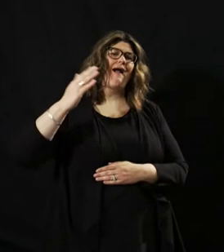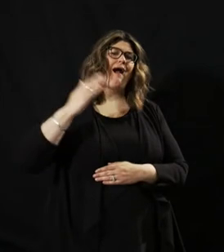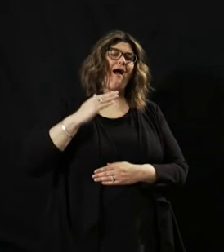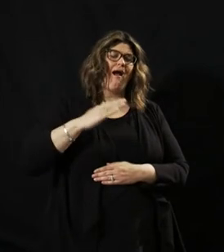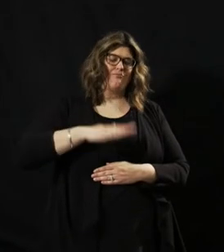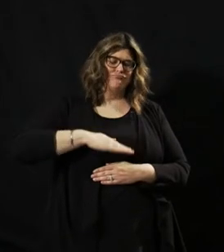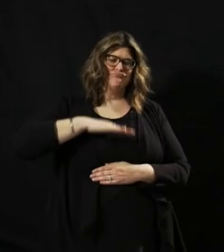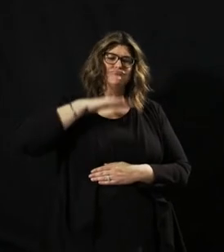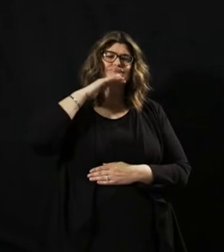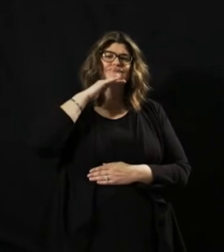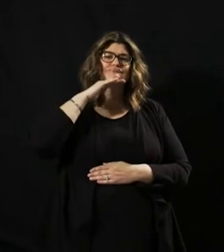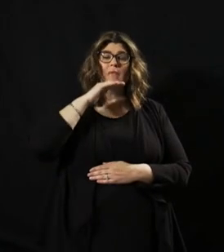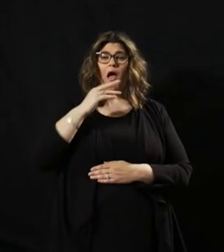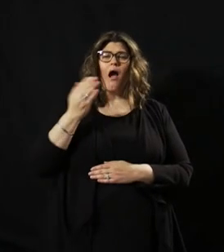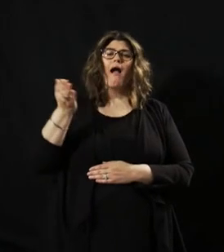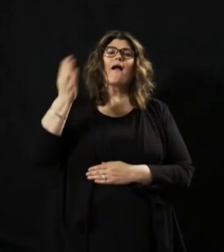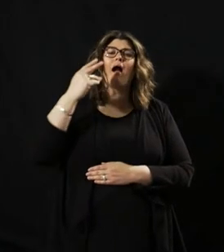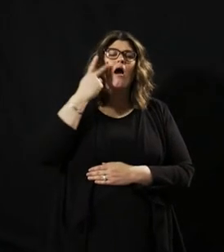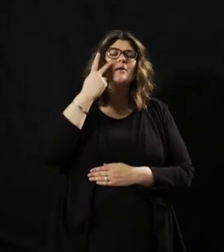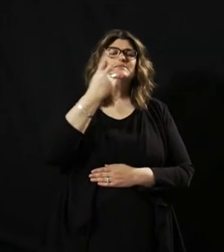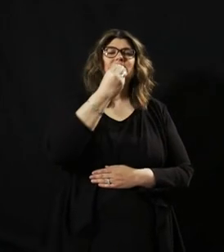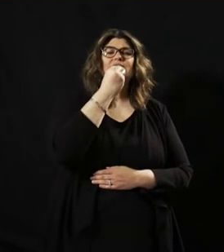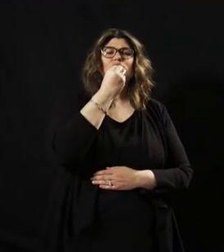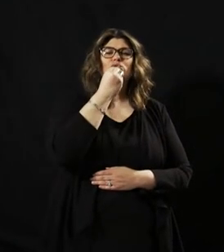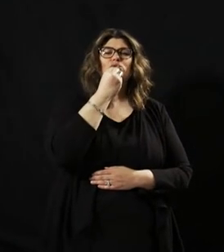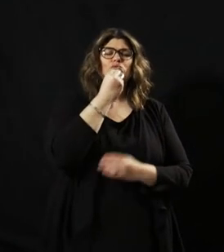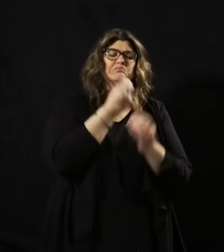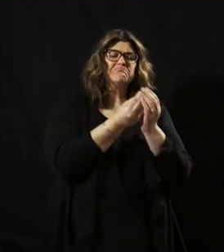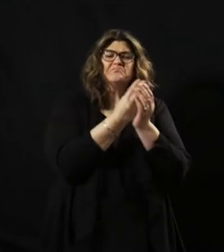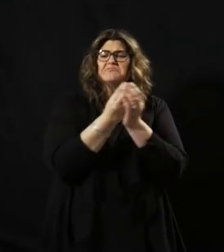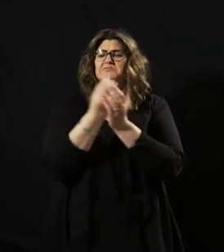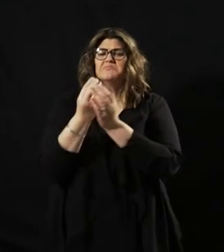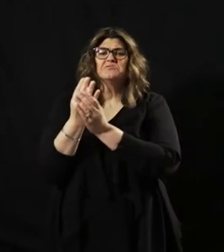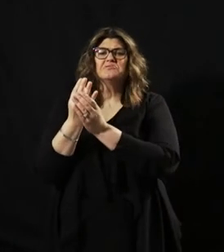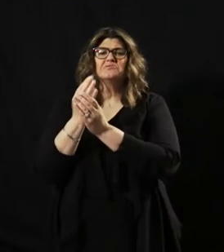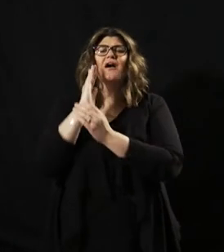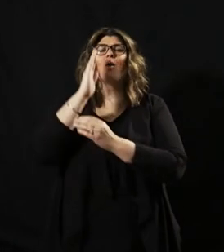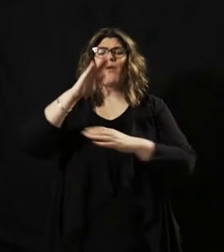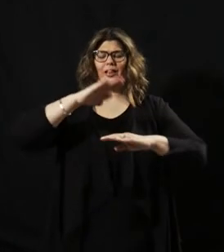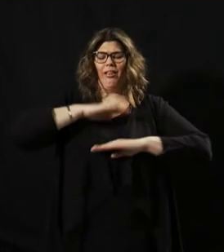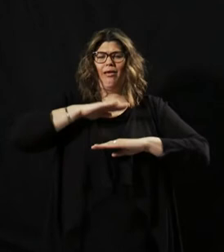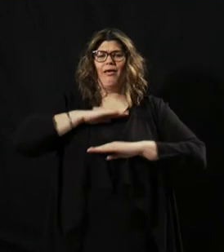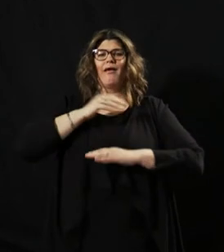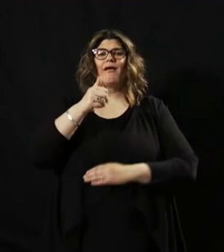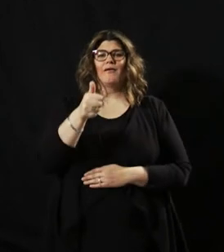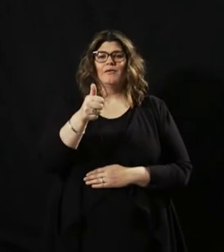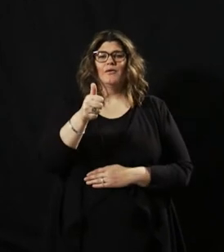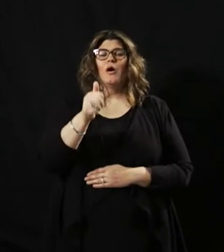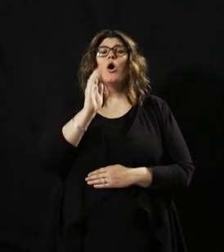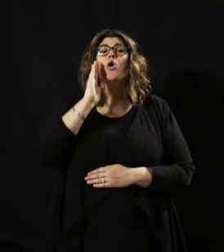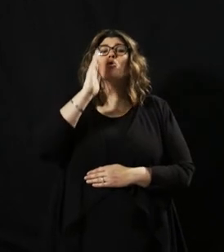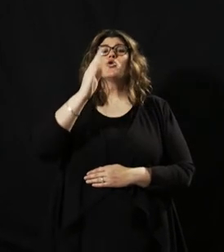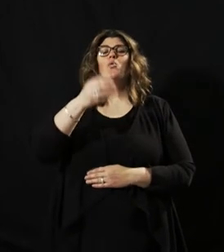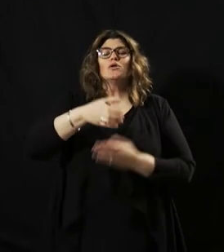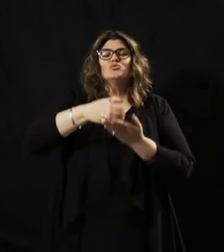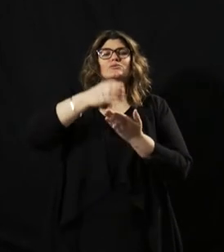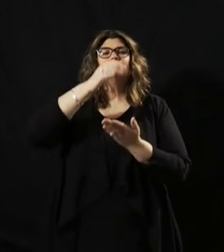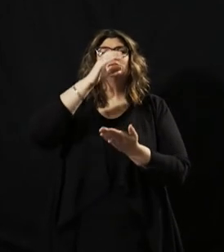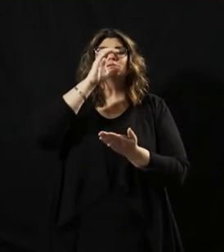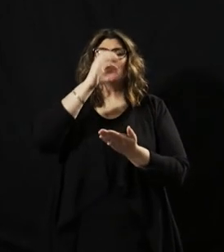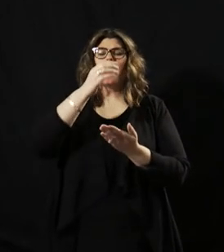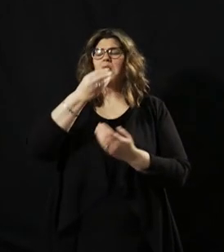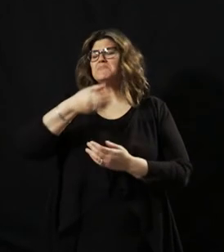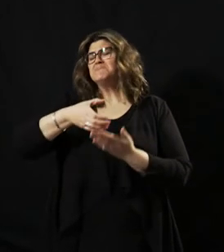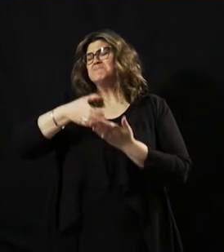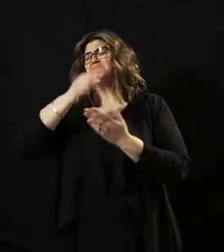come receive grain and eat. Come without paying and without cost, drink wine and